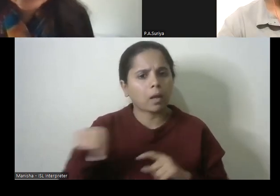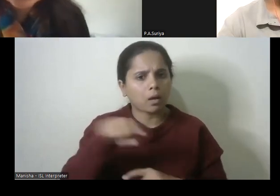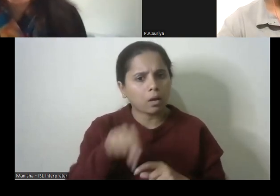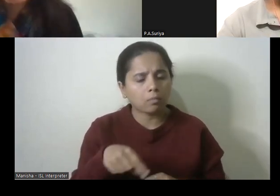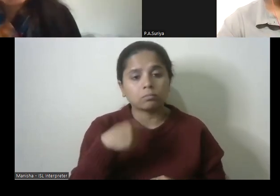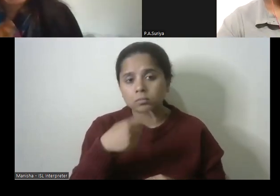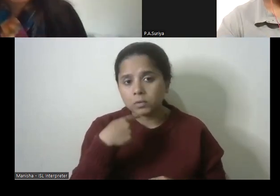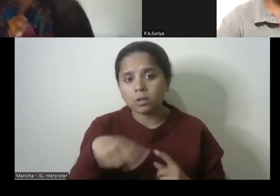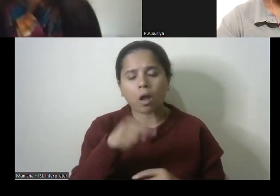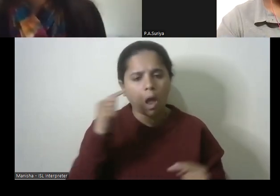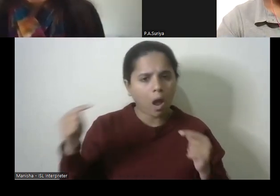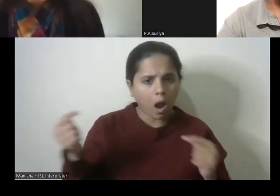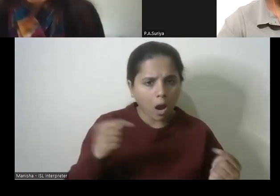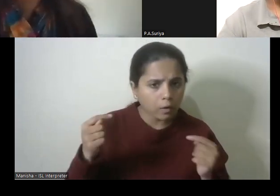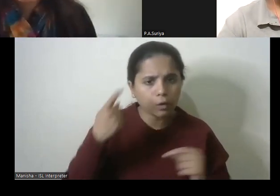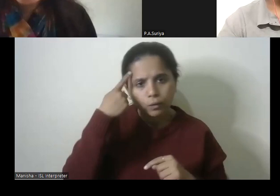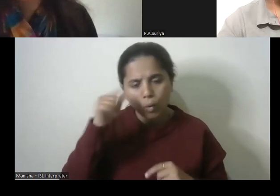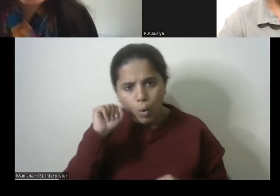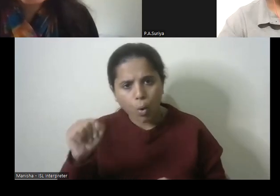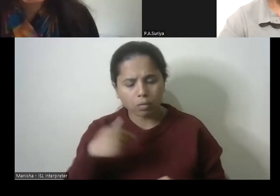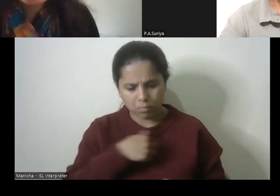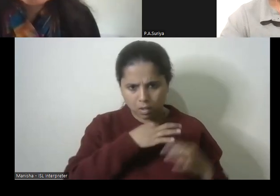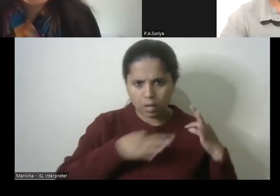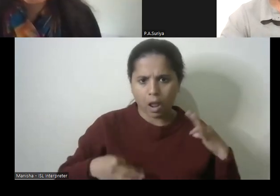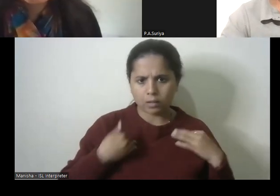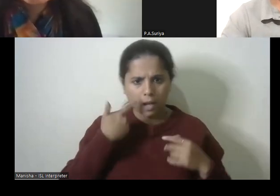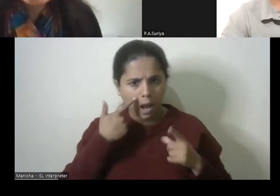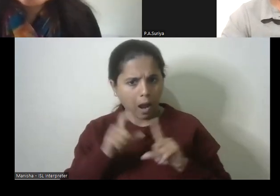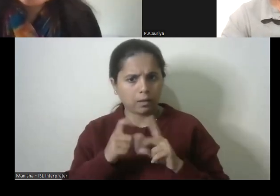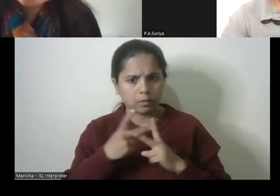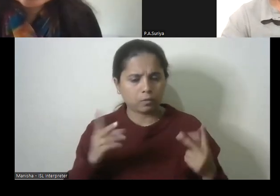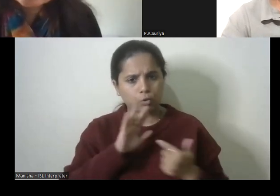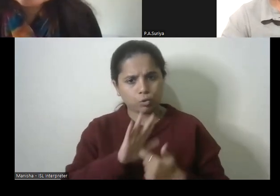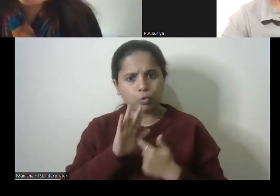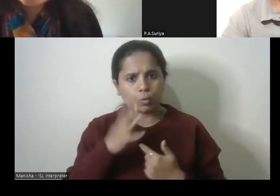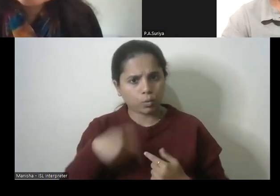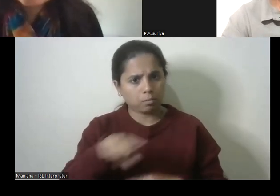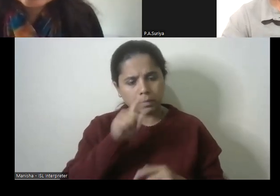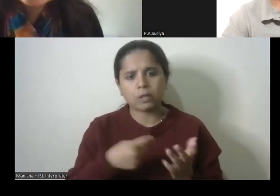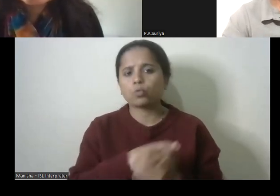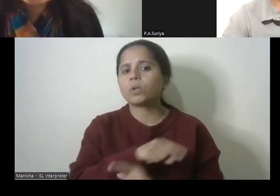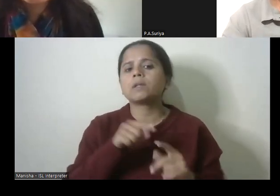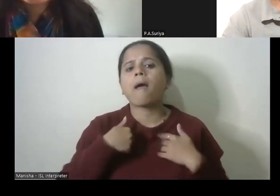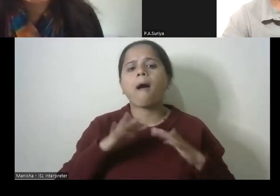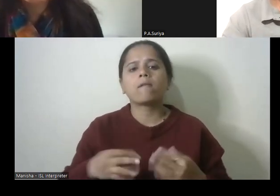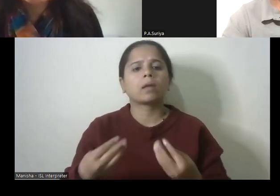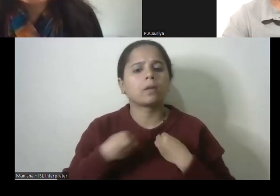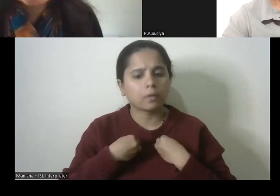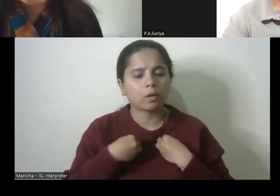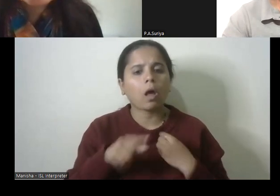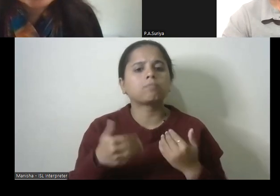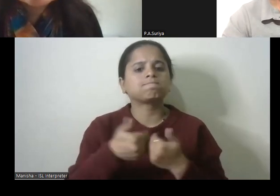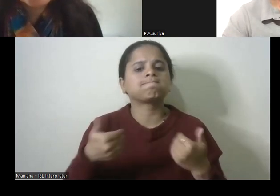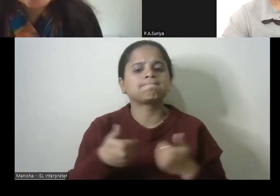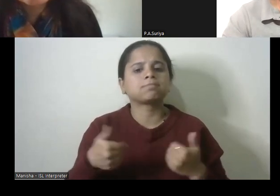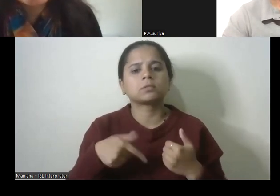to argue for their caste identity to be seen as a kind of reserved criteria, and it creates divisions